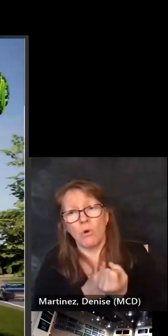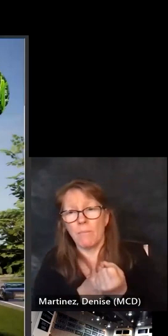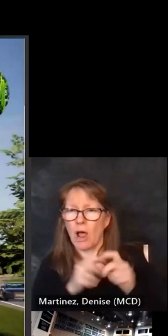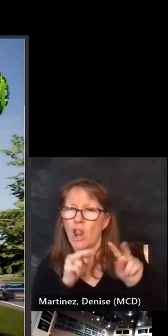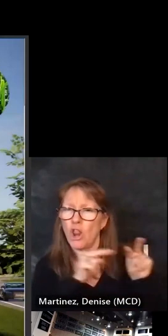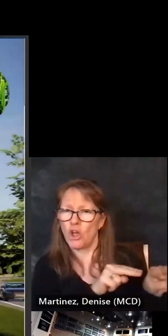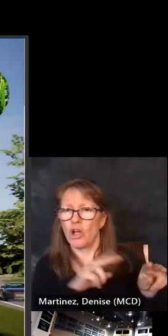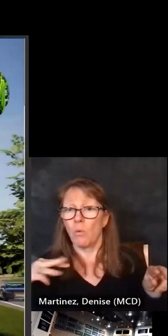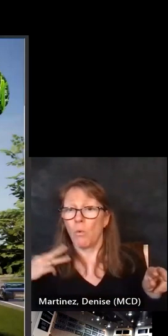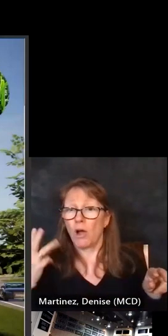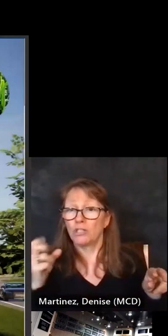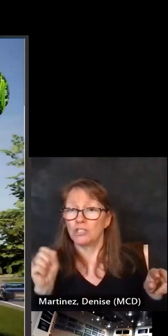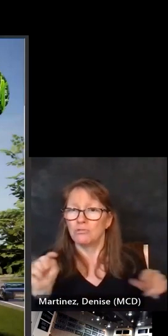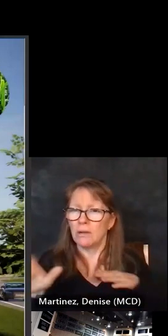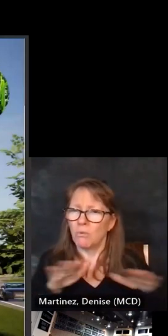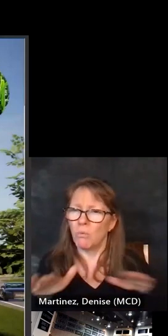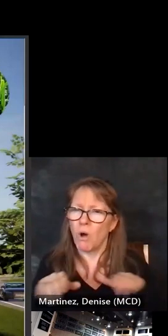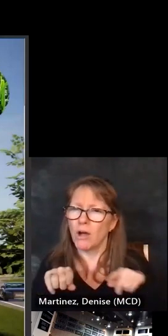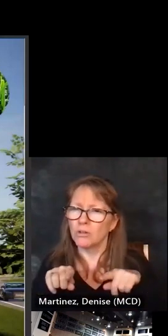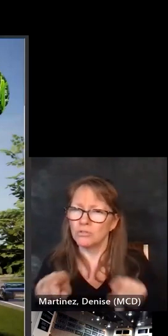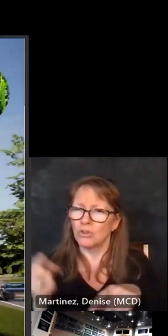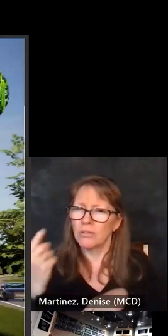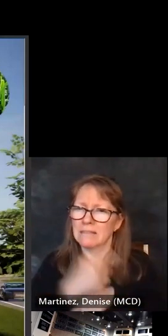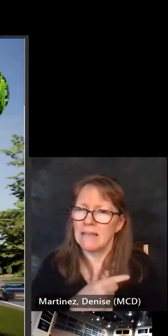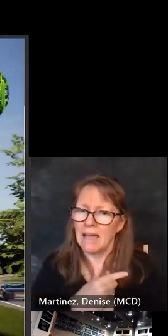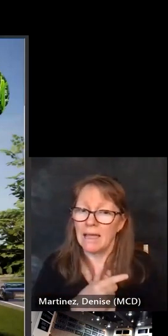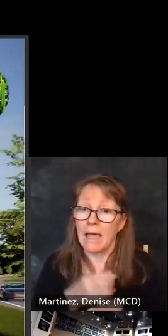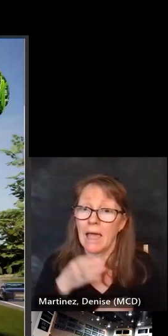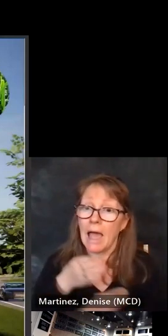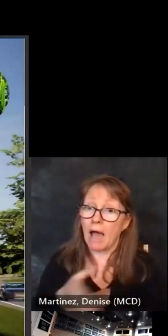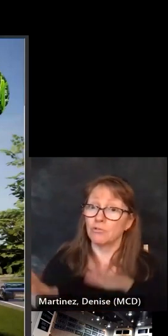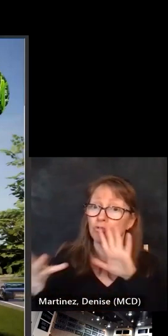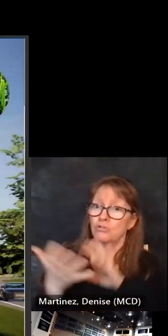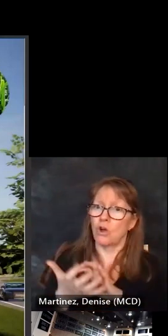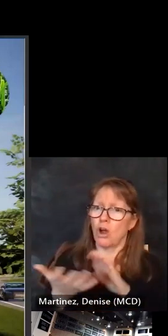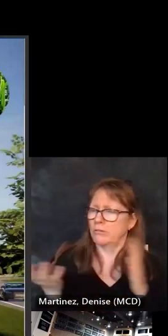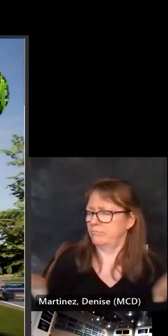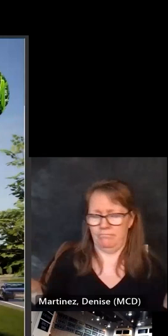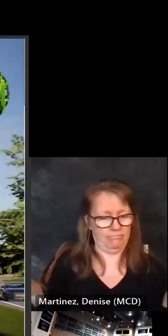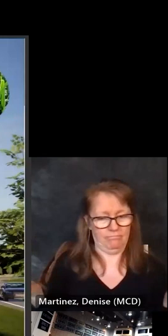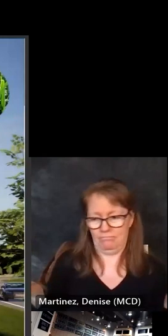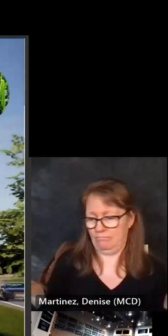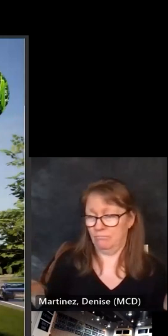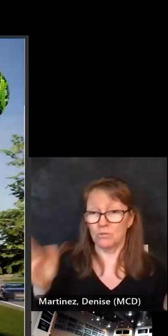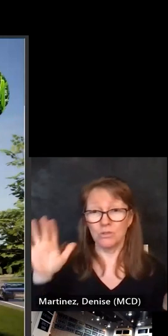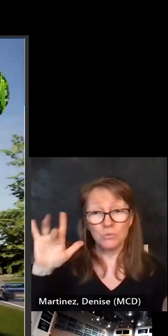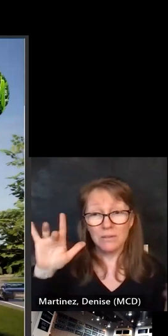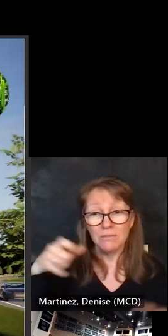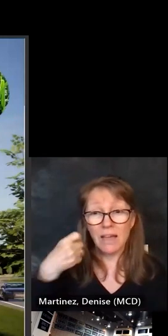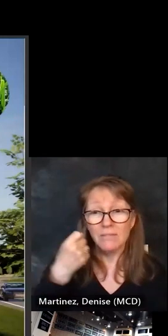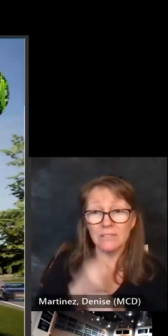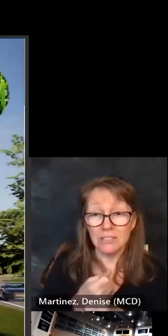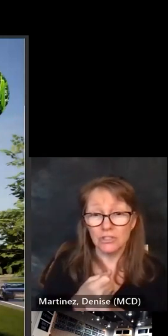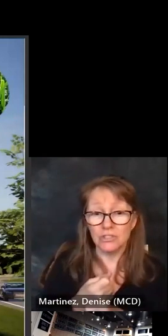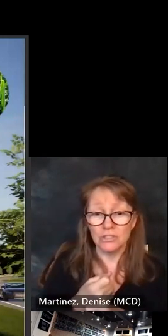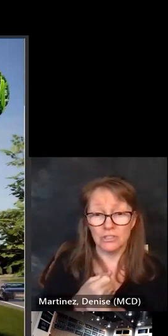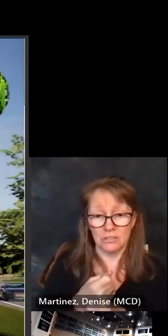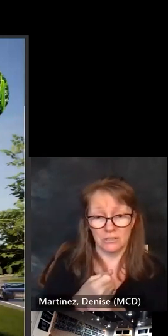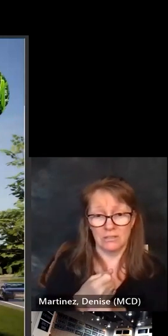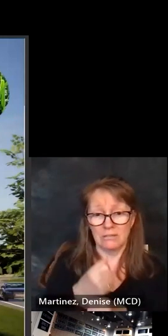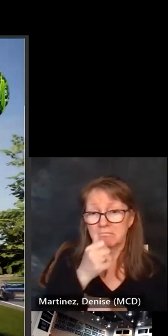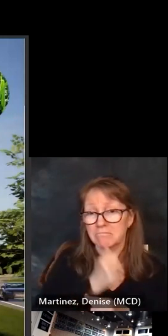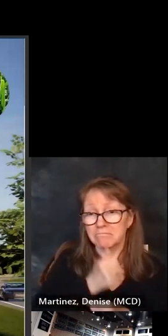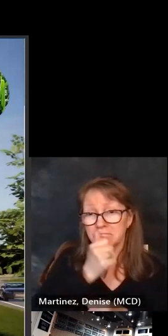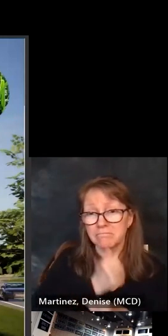Take a walk here in the day, better yet, after dark. We spent 25 years trying to leverage this industrial